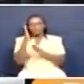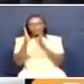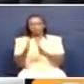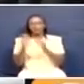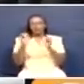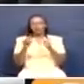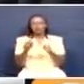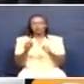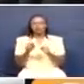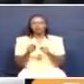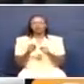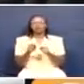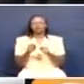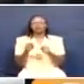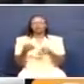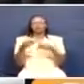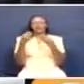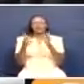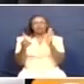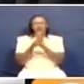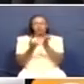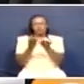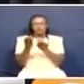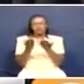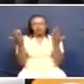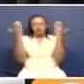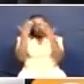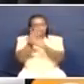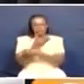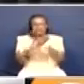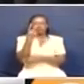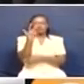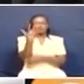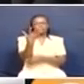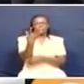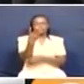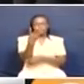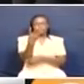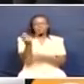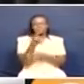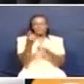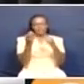effect lawful service on the night of the 24th of August this year.